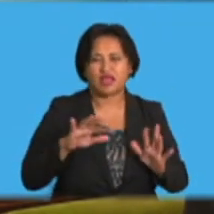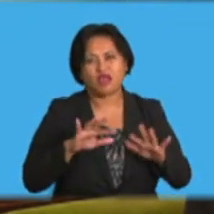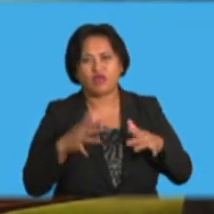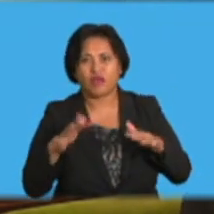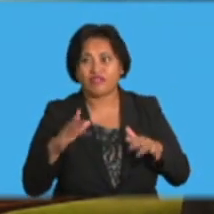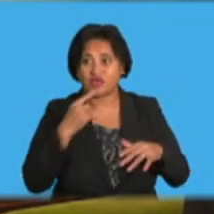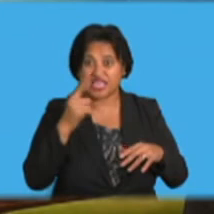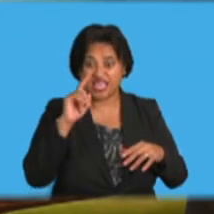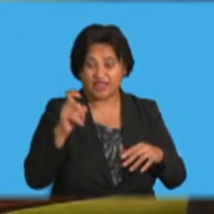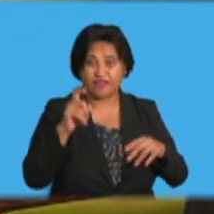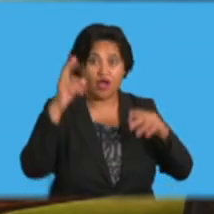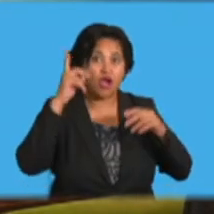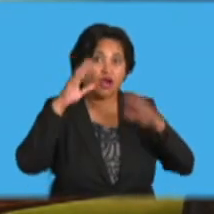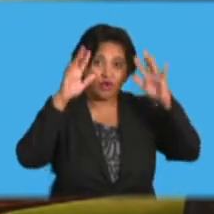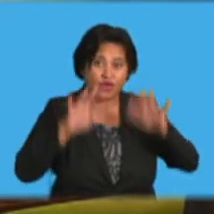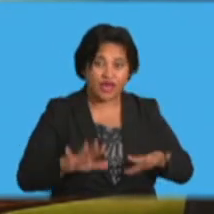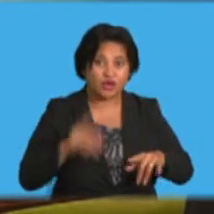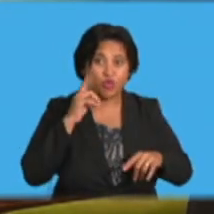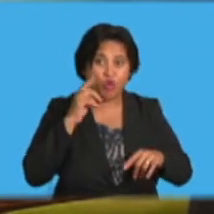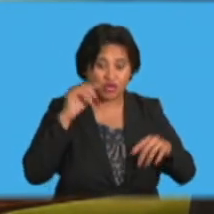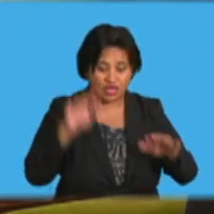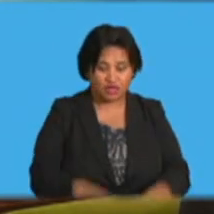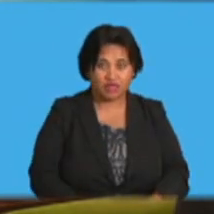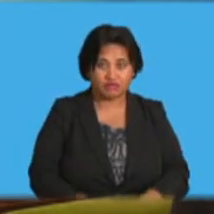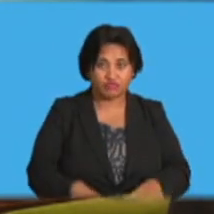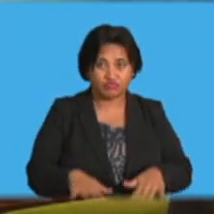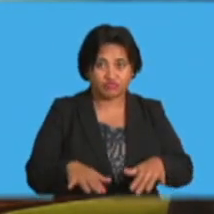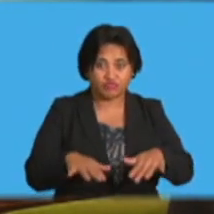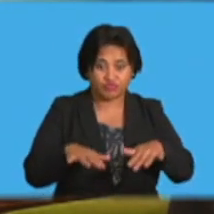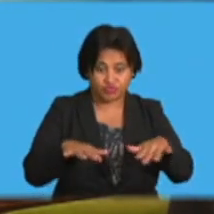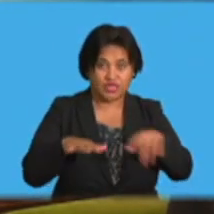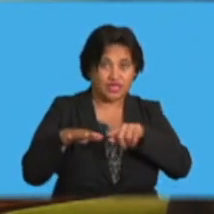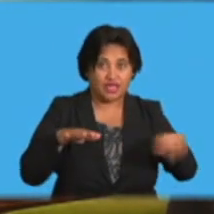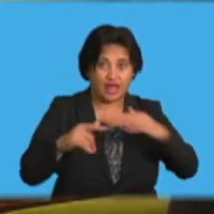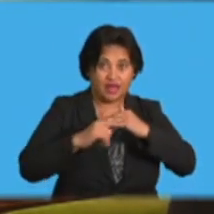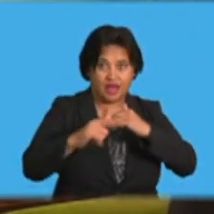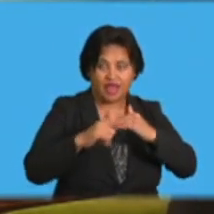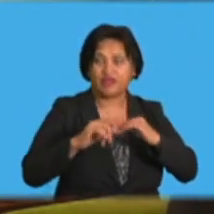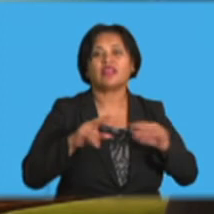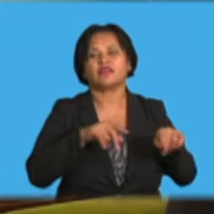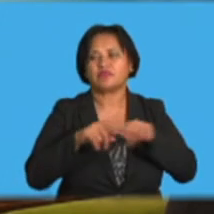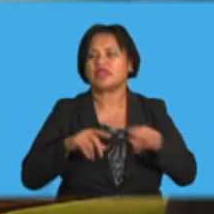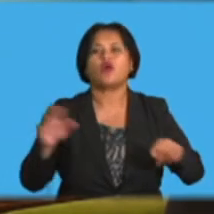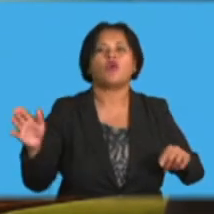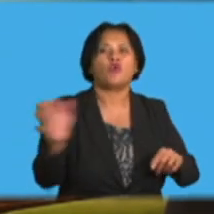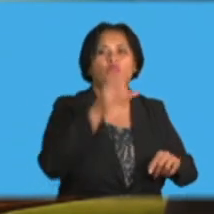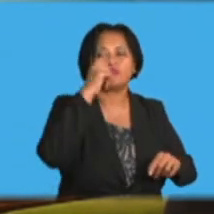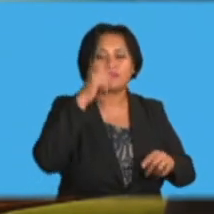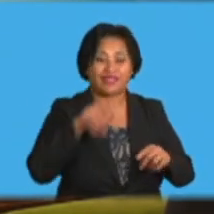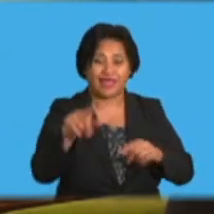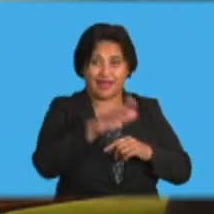particular height, then everybody in that area will be paid out a particular sum of money. Similarly, with the homes, we have to ensure that